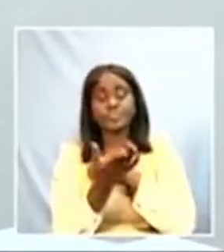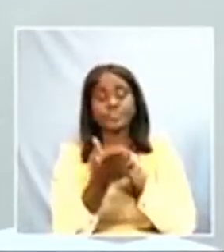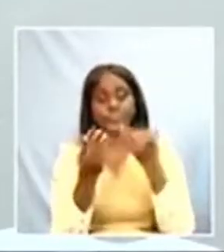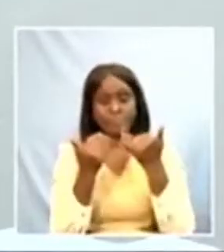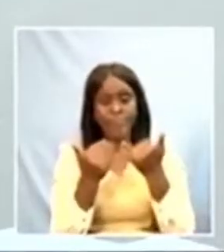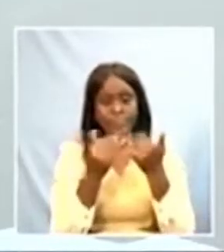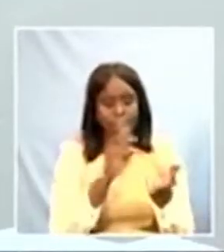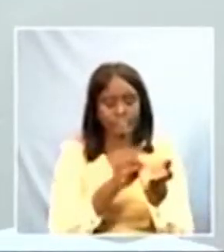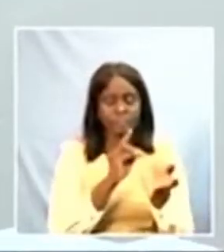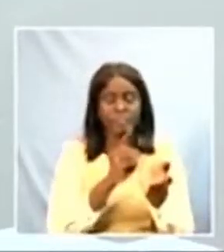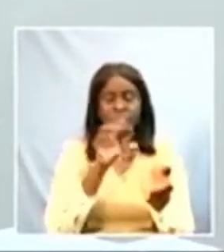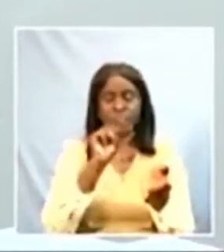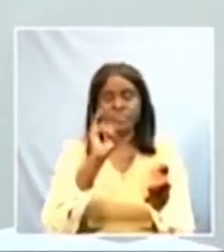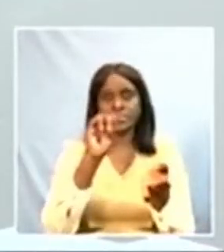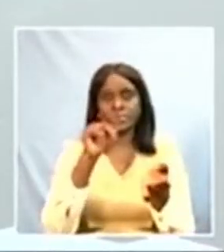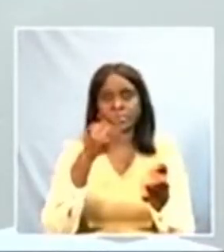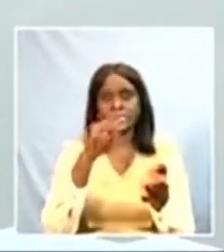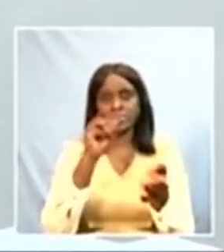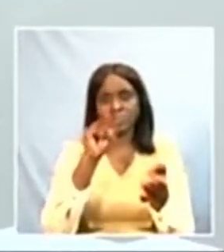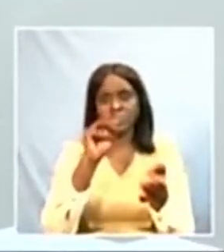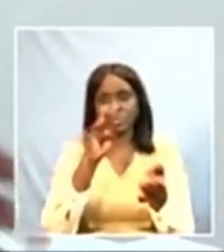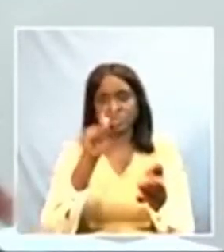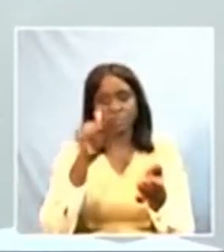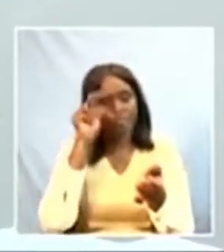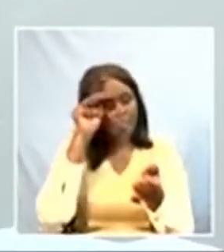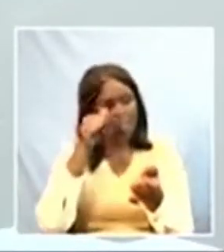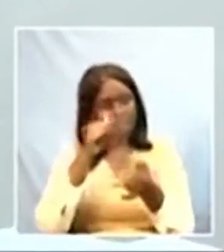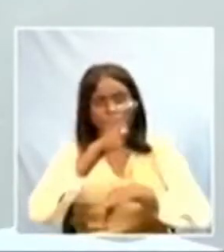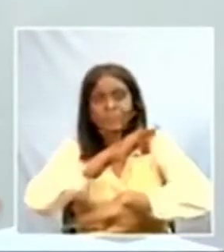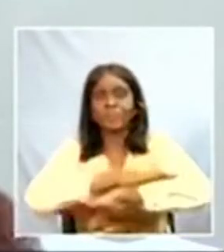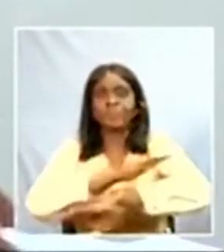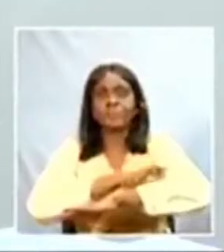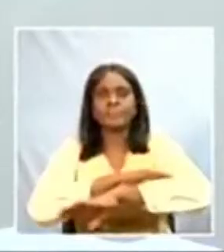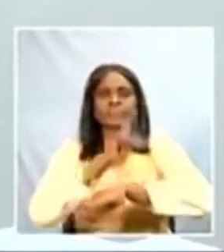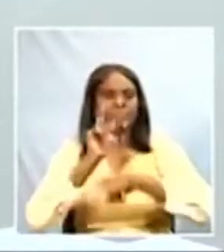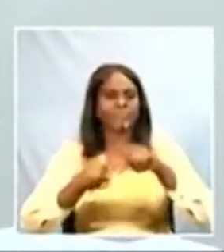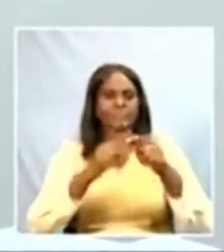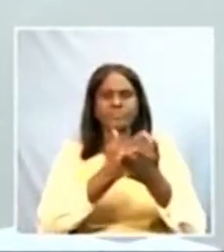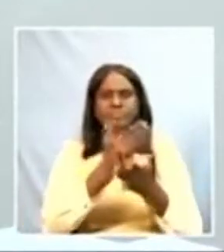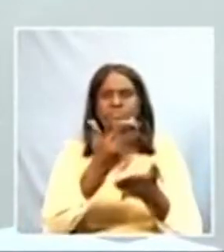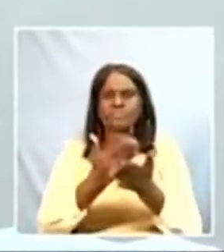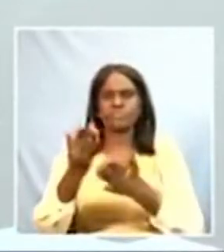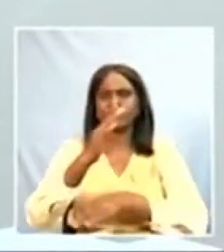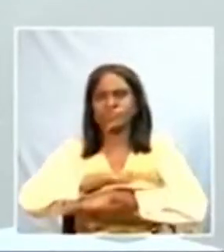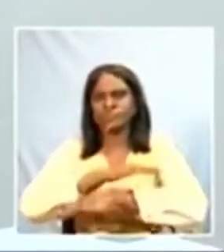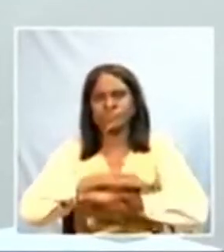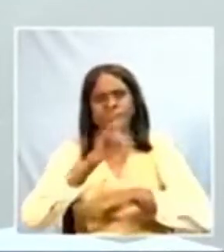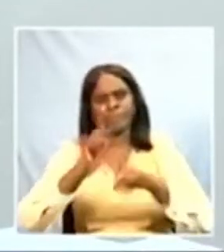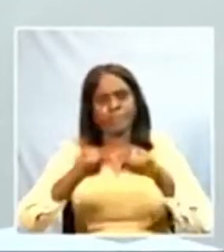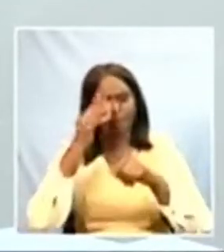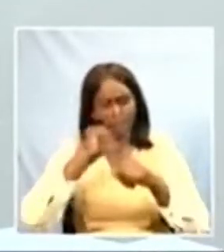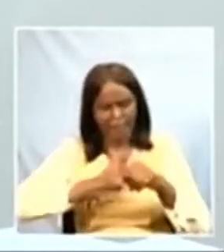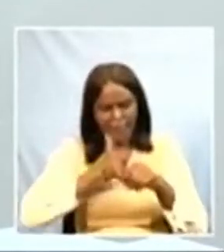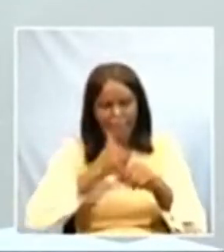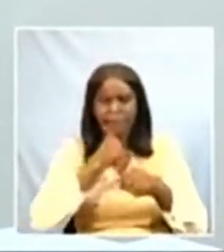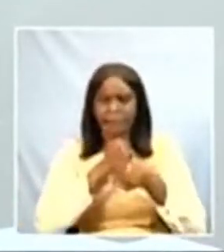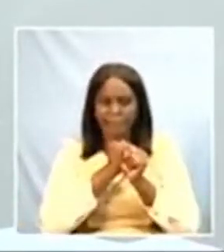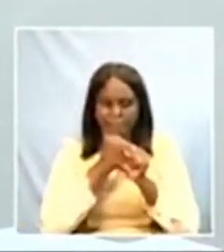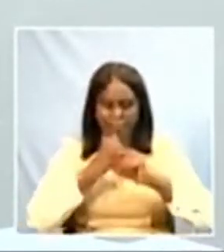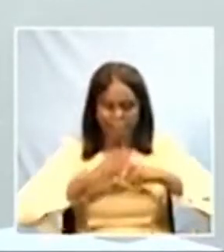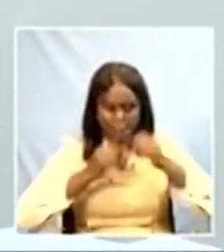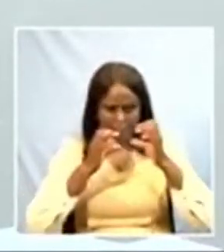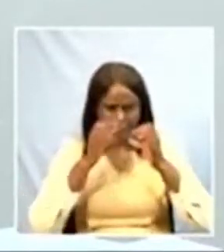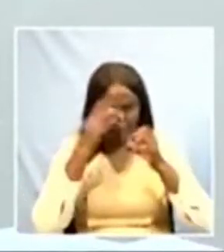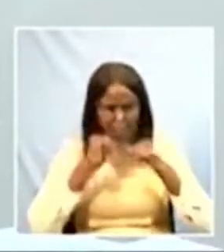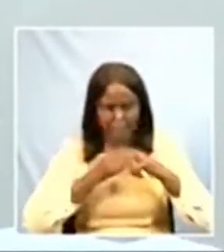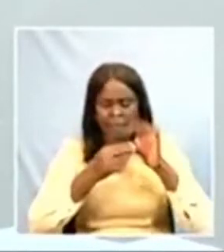Now, Dr. Simwombe is saying, the minister is even saying, the desks, we cannot procure desks. Why are we created as a council? Why